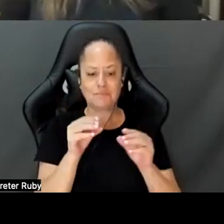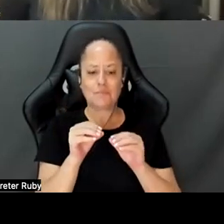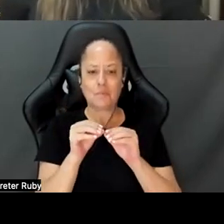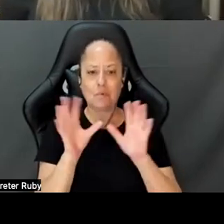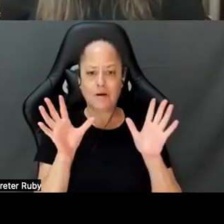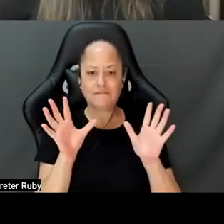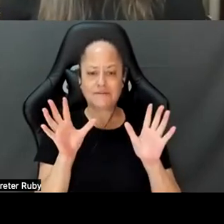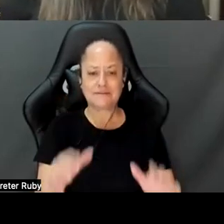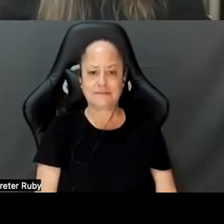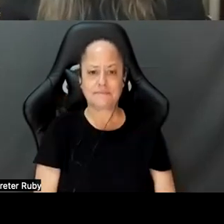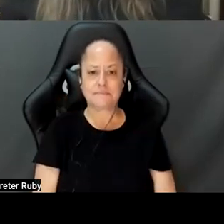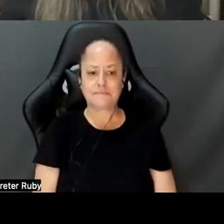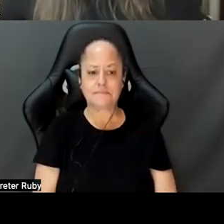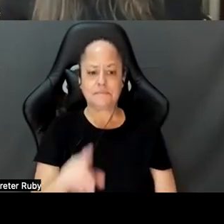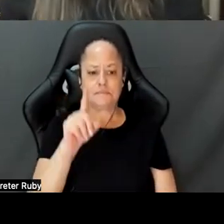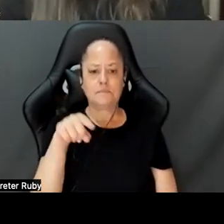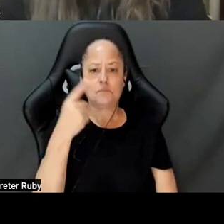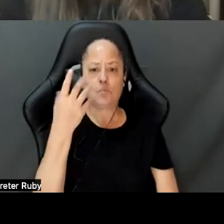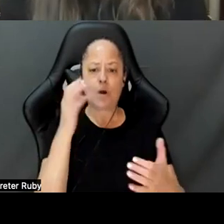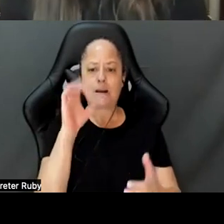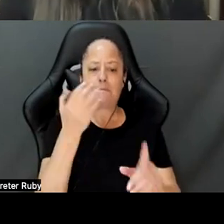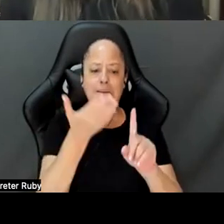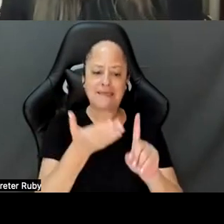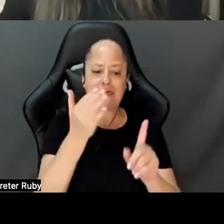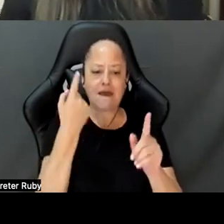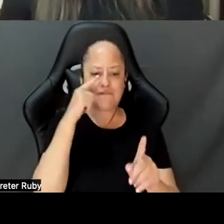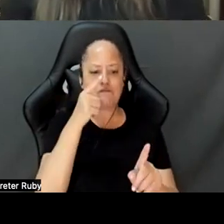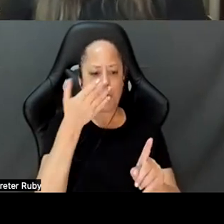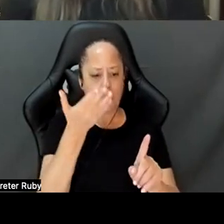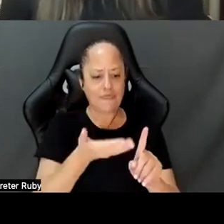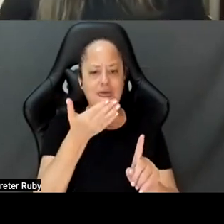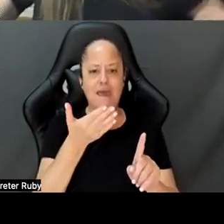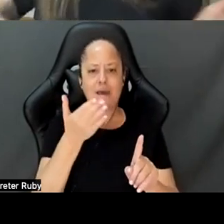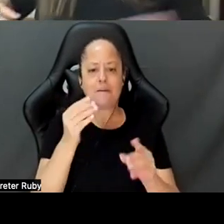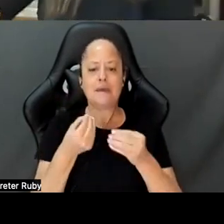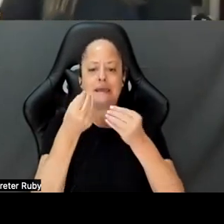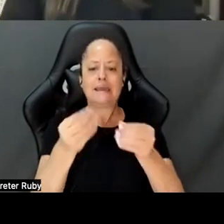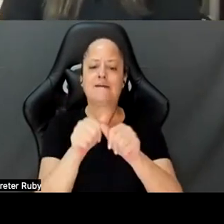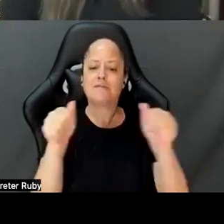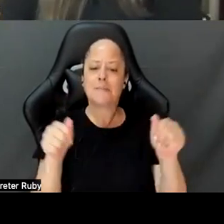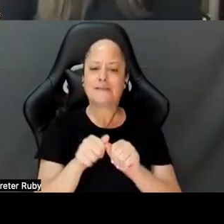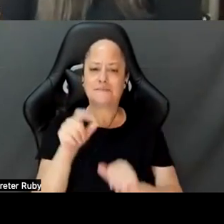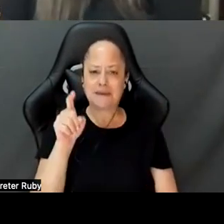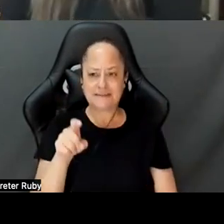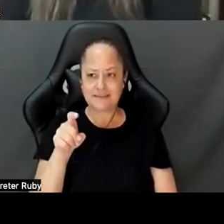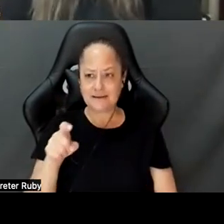Obviously, we just want to be there for them and give them the space that they need.